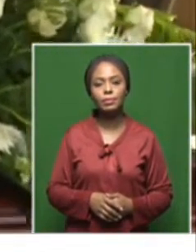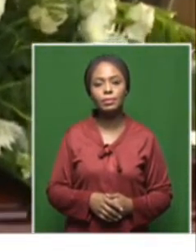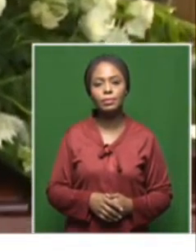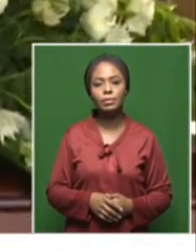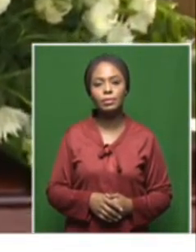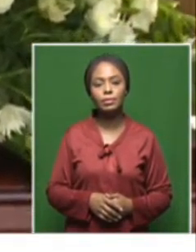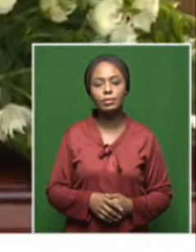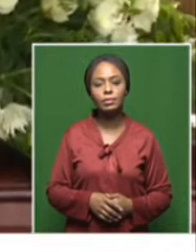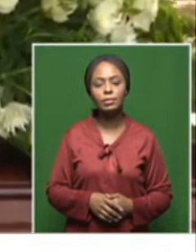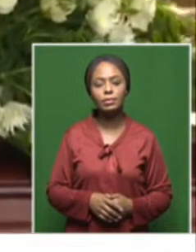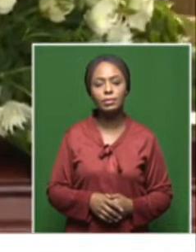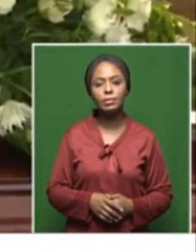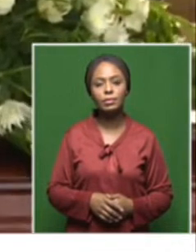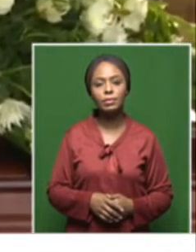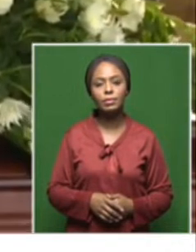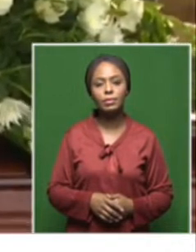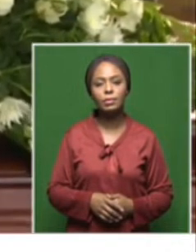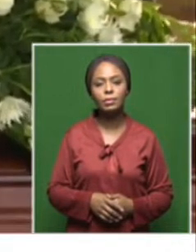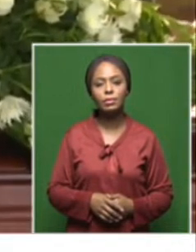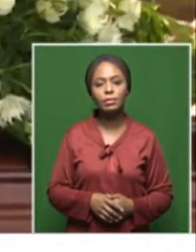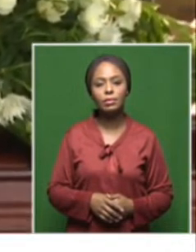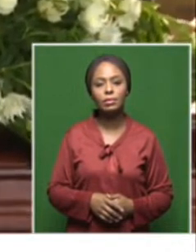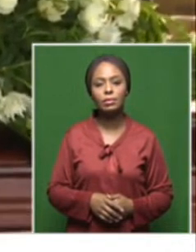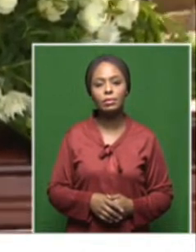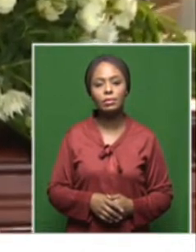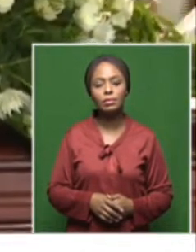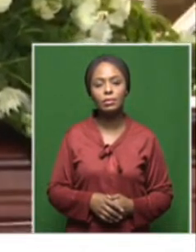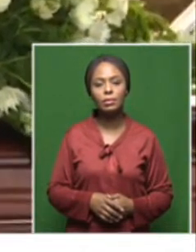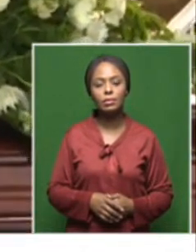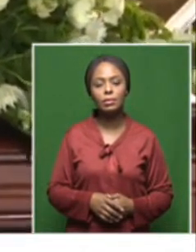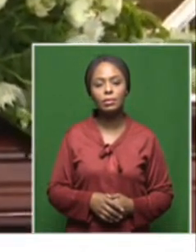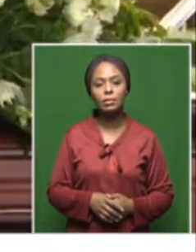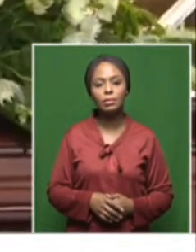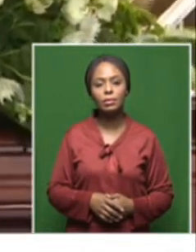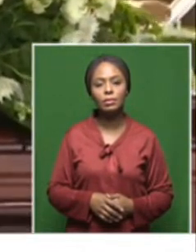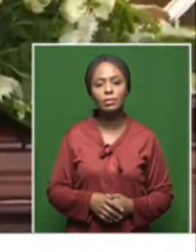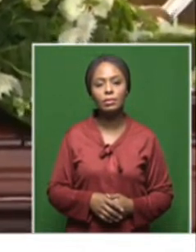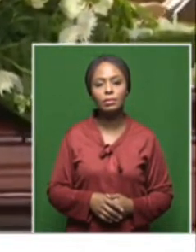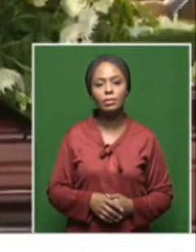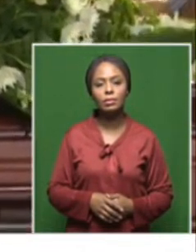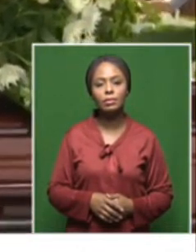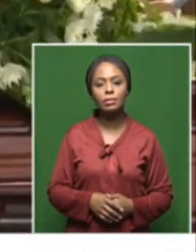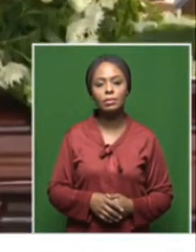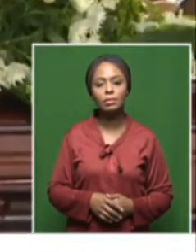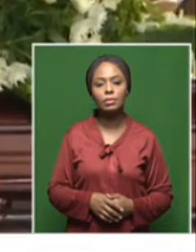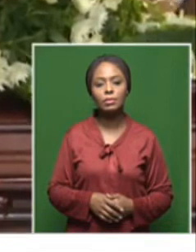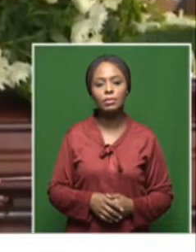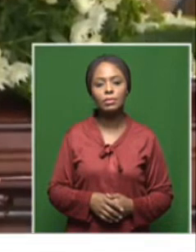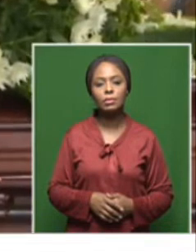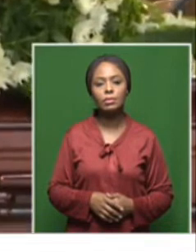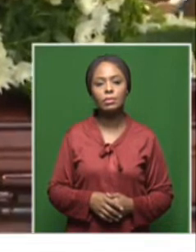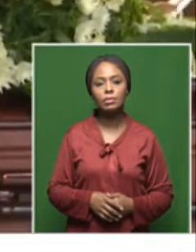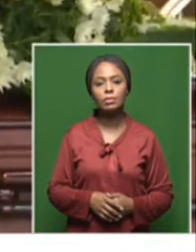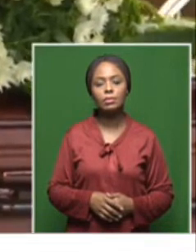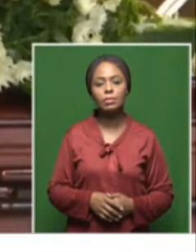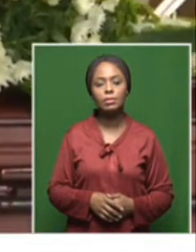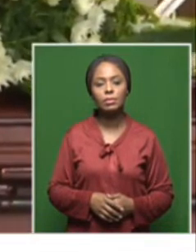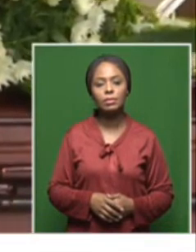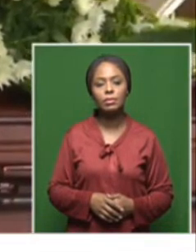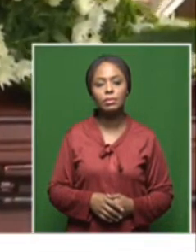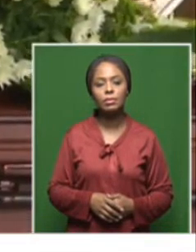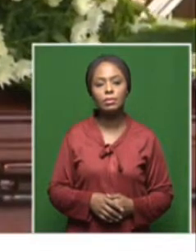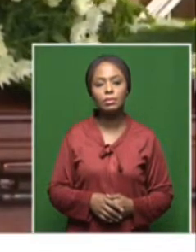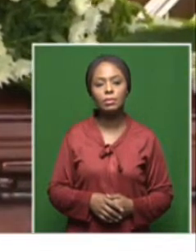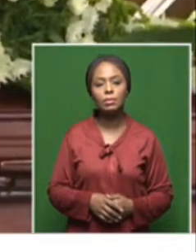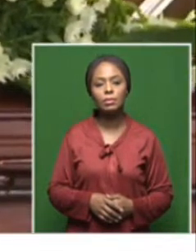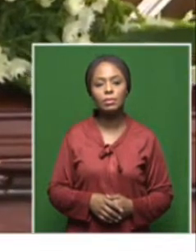In life, Lindiwe Mabuza cherished the gospel of Christ. May Christ now greet her